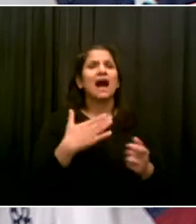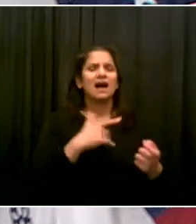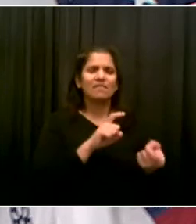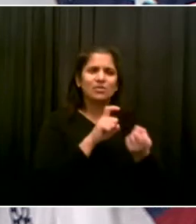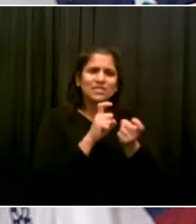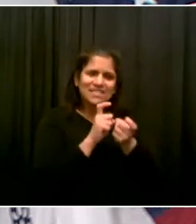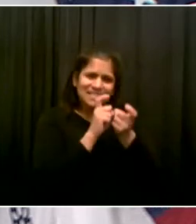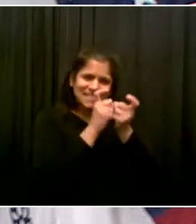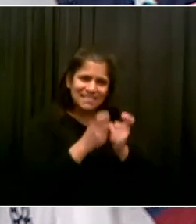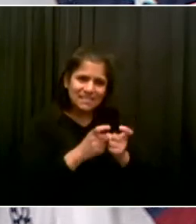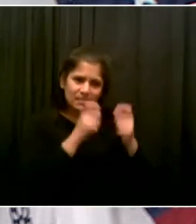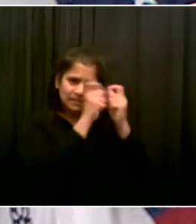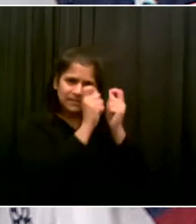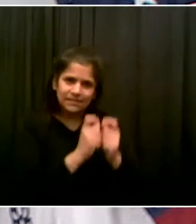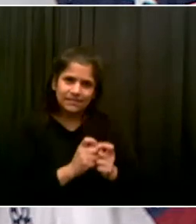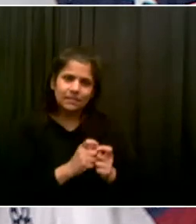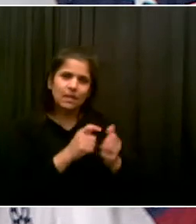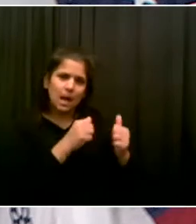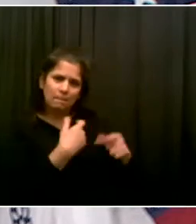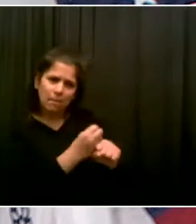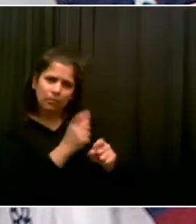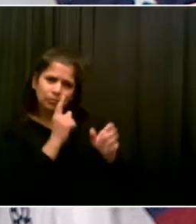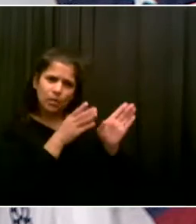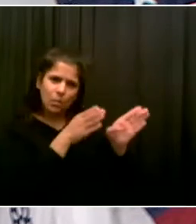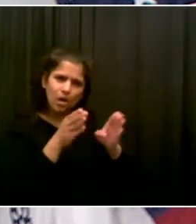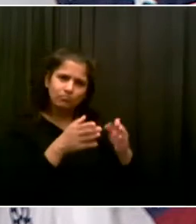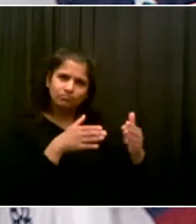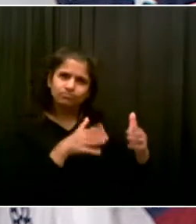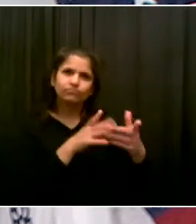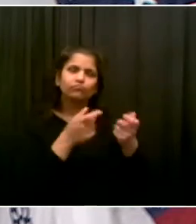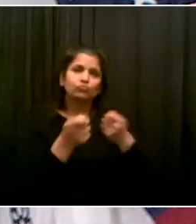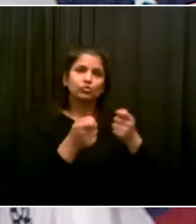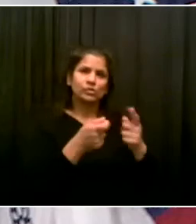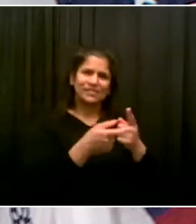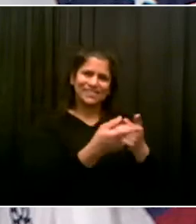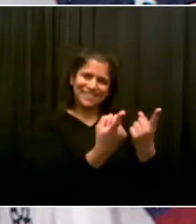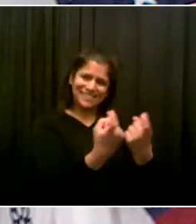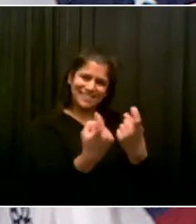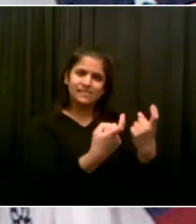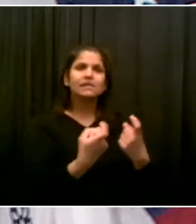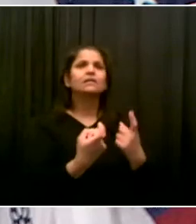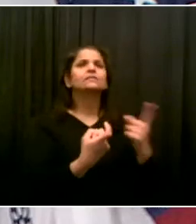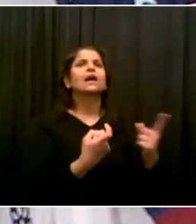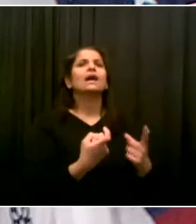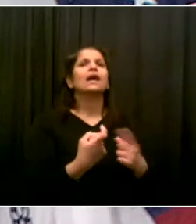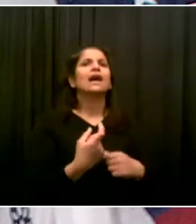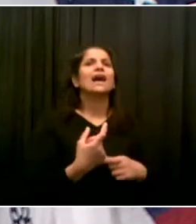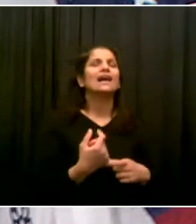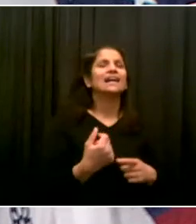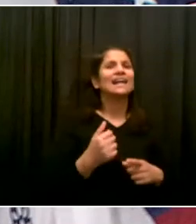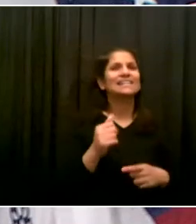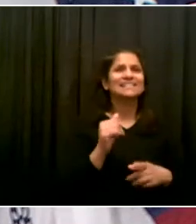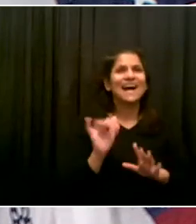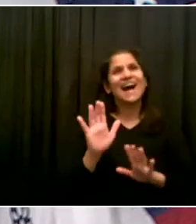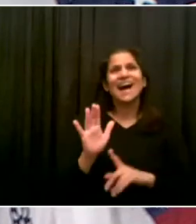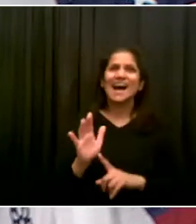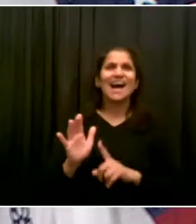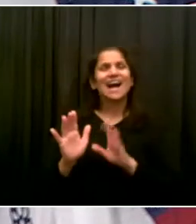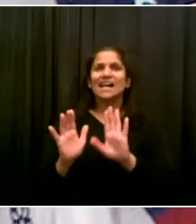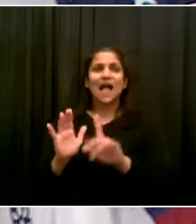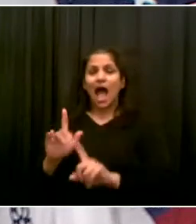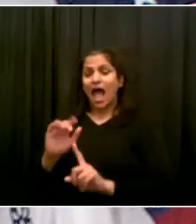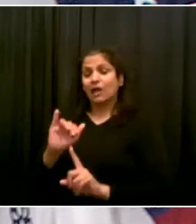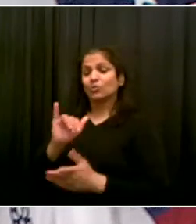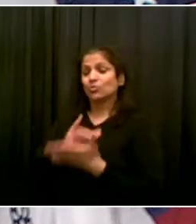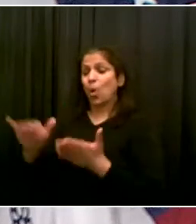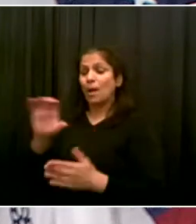start a new type of recruitment, grassroots recruitment, not just from the NYPD, but from grassroots organizations, to move